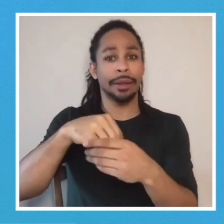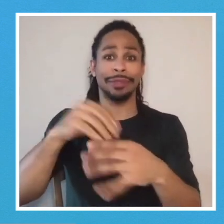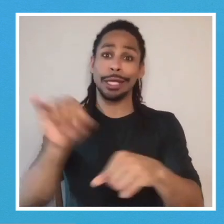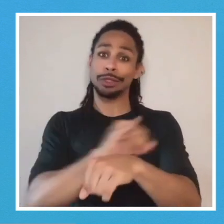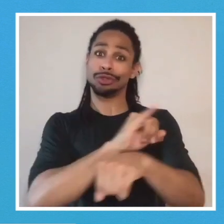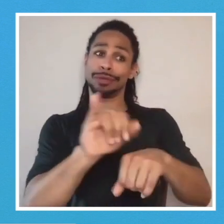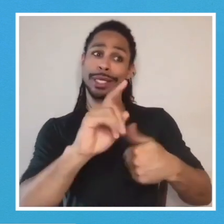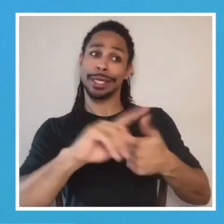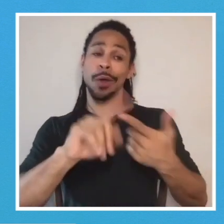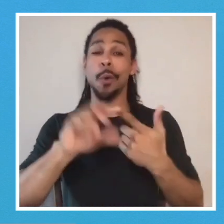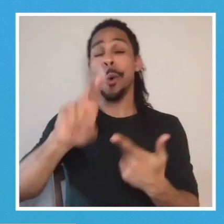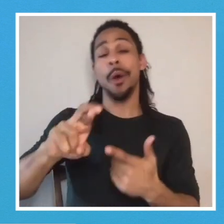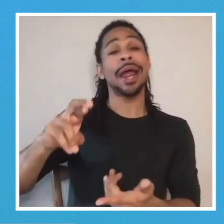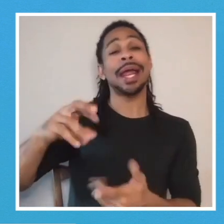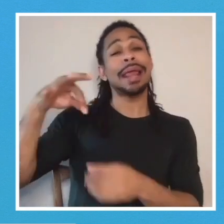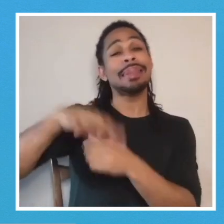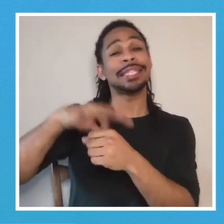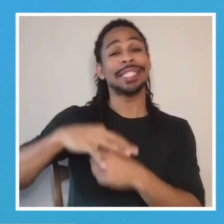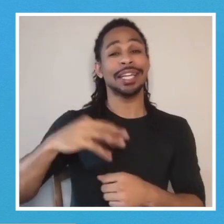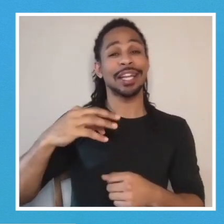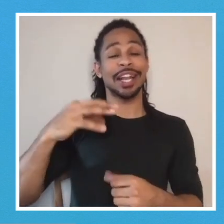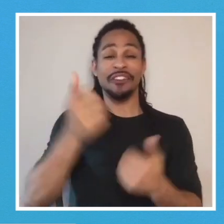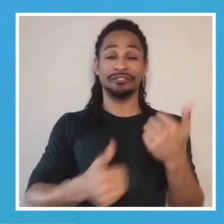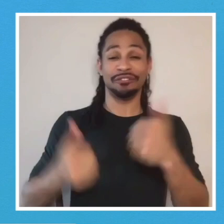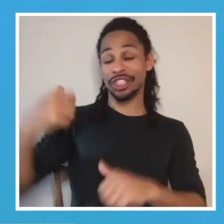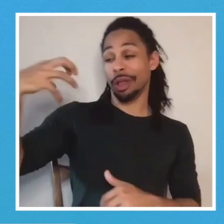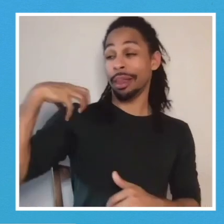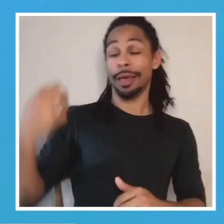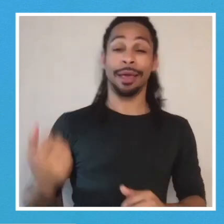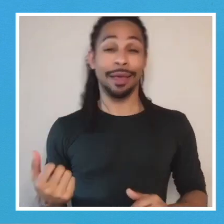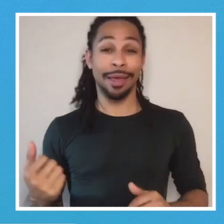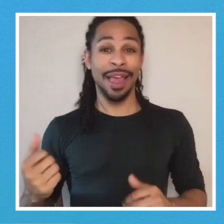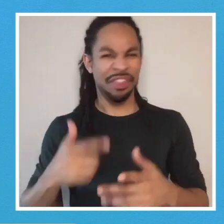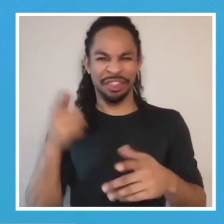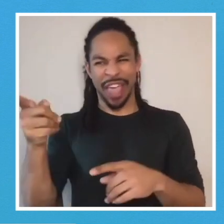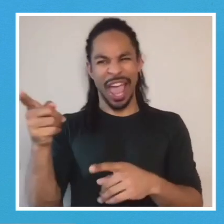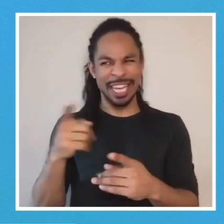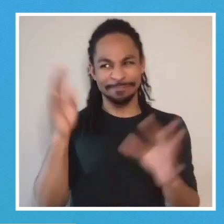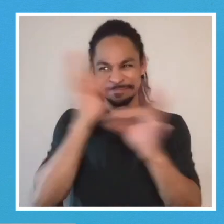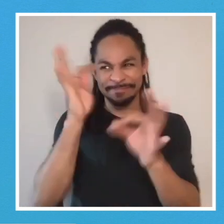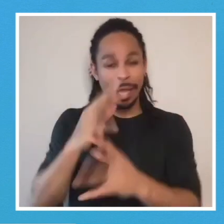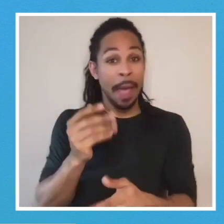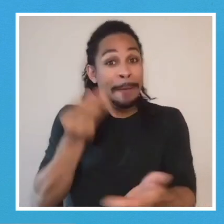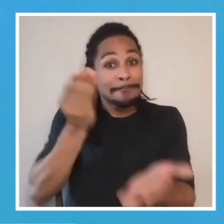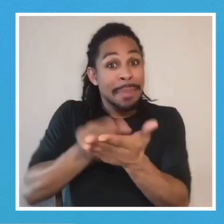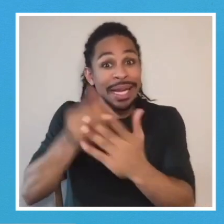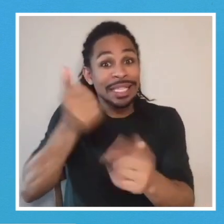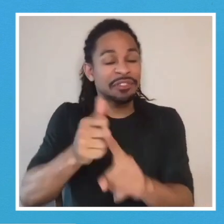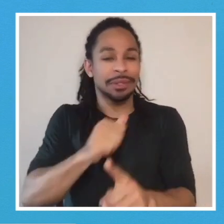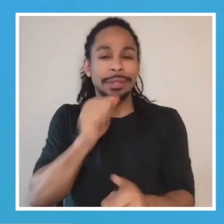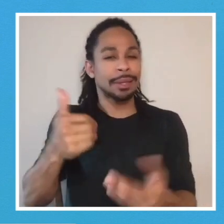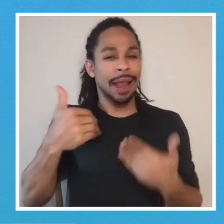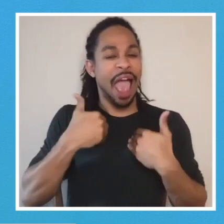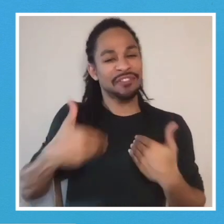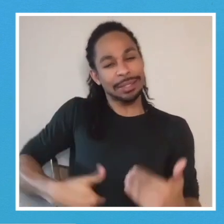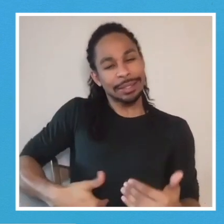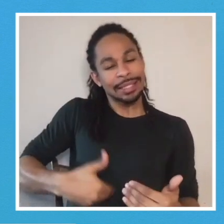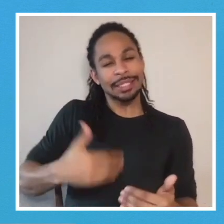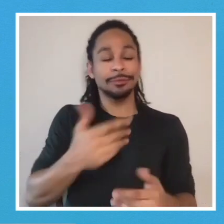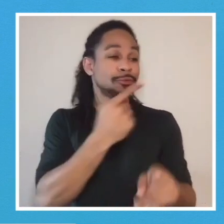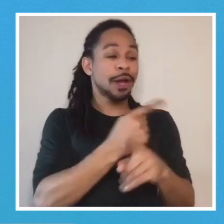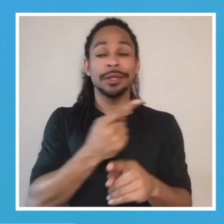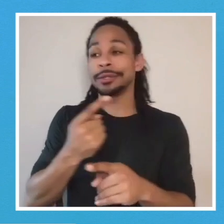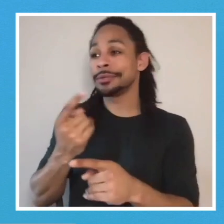official. They can't grasp it. Money, again, does not have conscience. I don't know how to cook money. I sure know how to cook moose